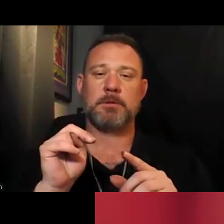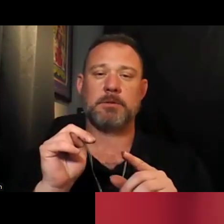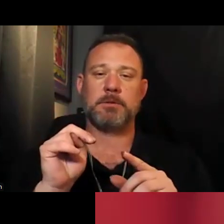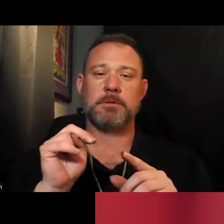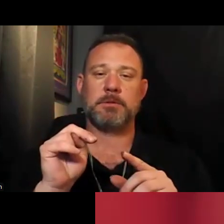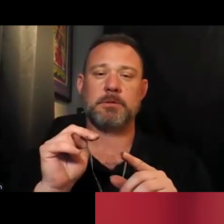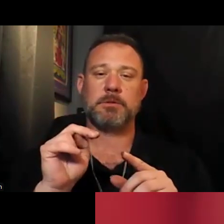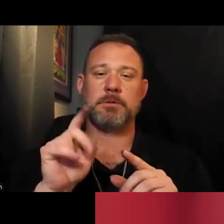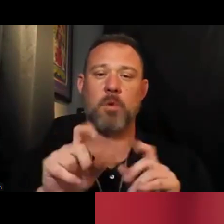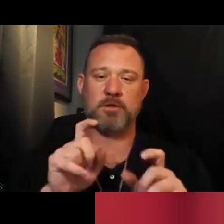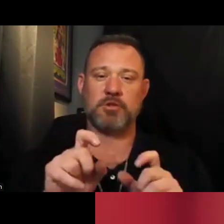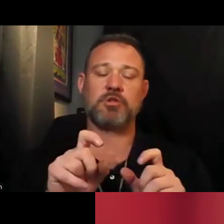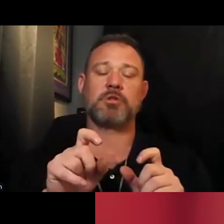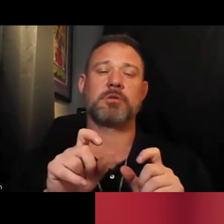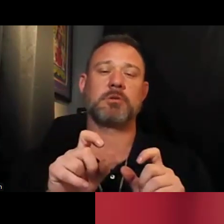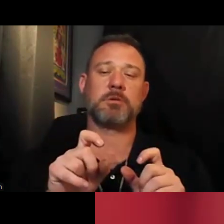question.